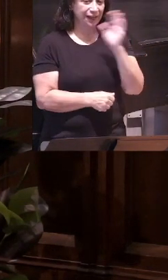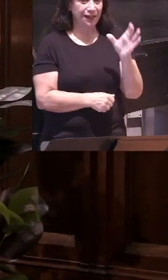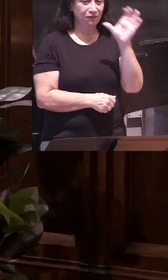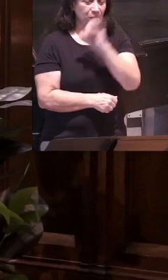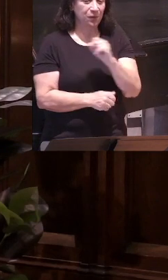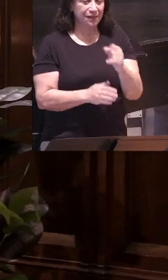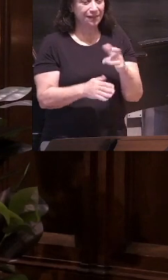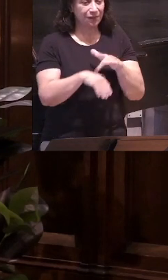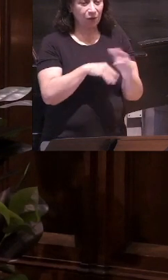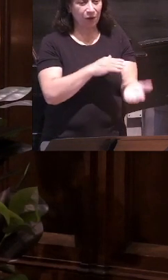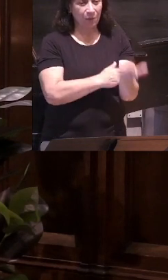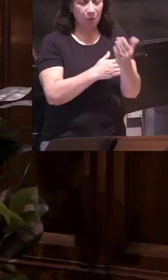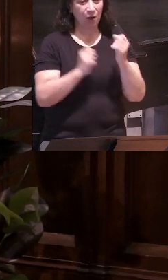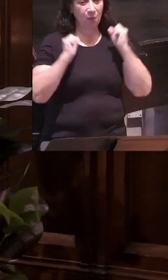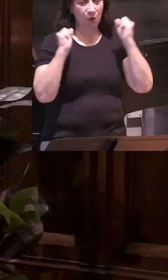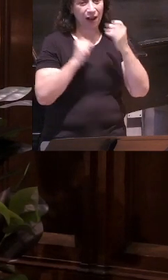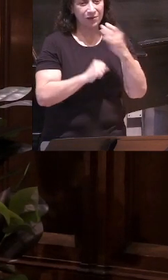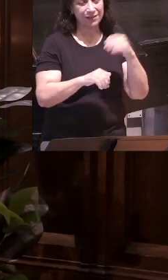walks and workouts.